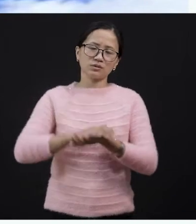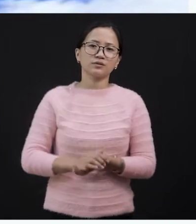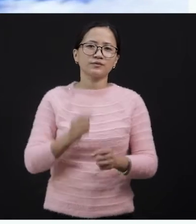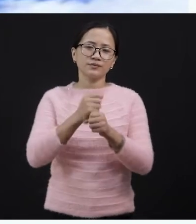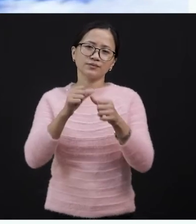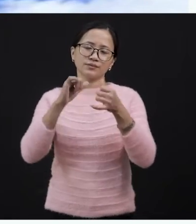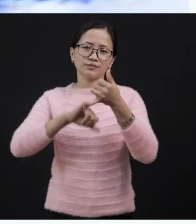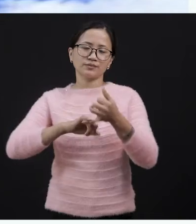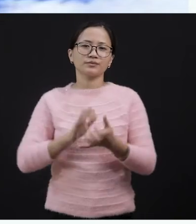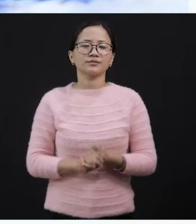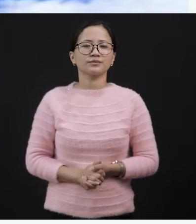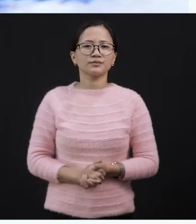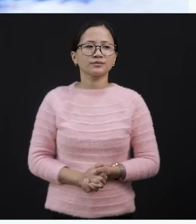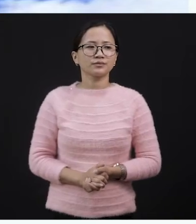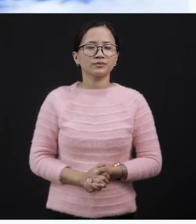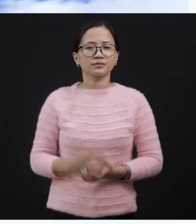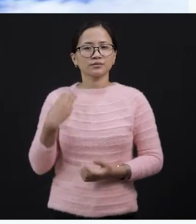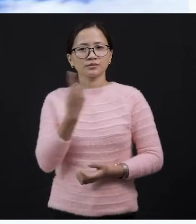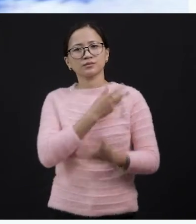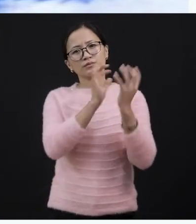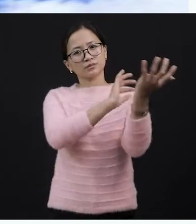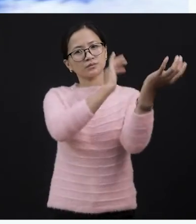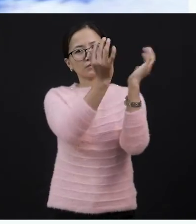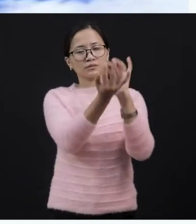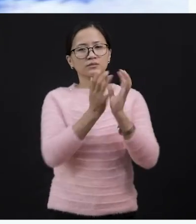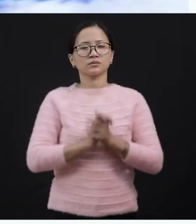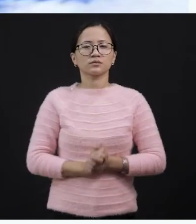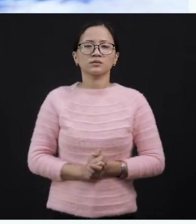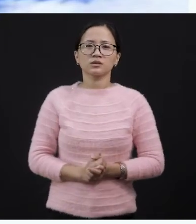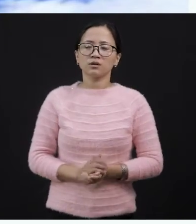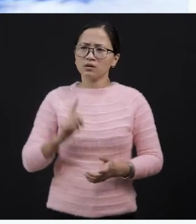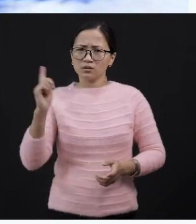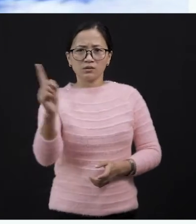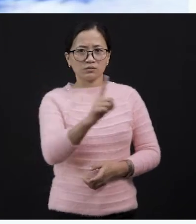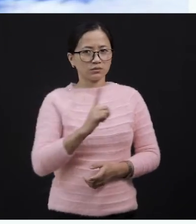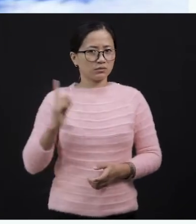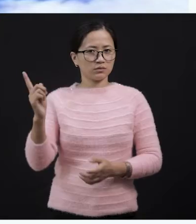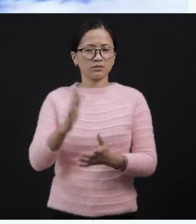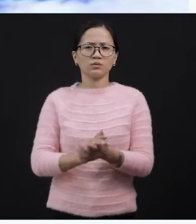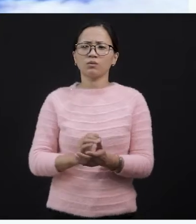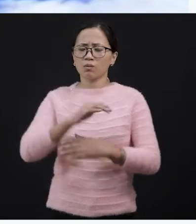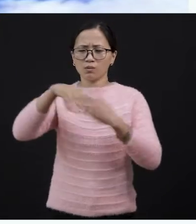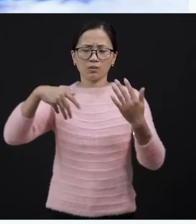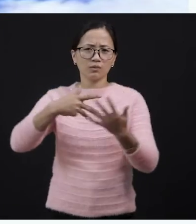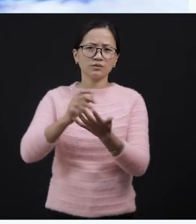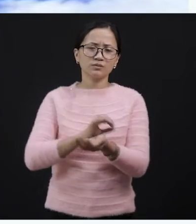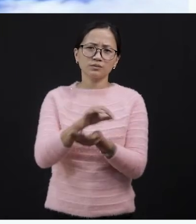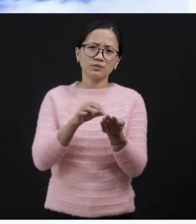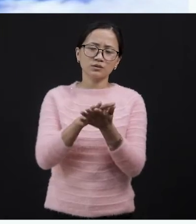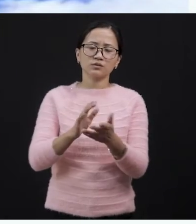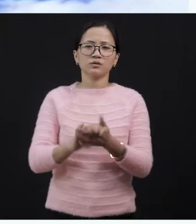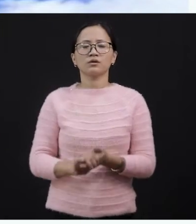Okay? Now, our Earth is surrounded with all this mixture of